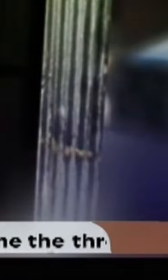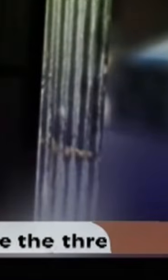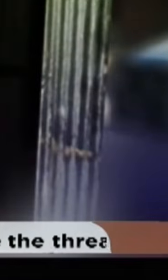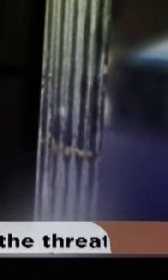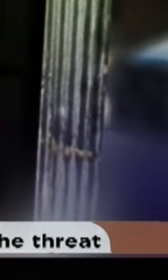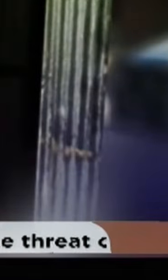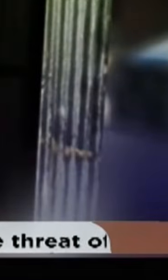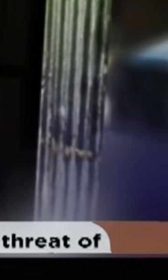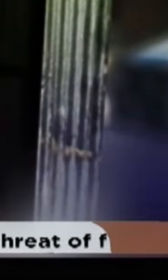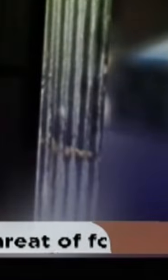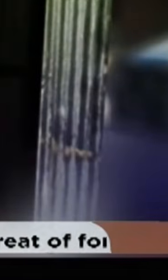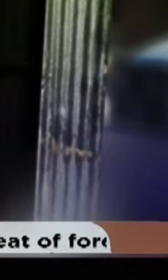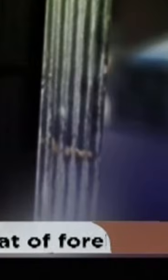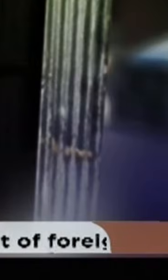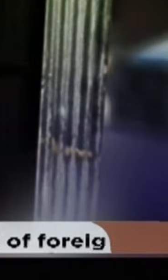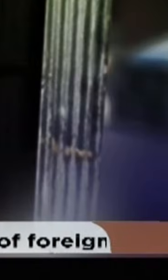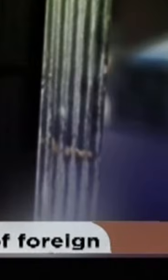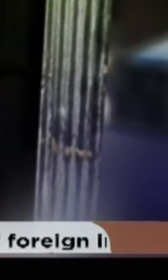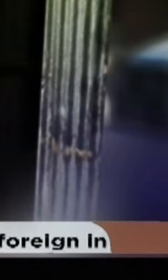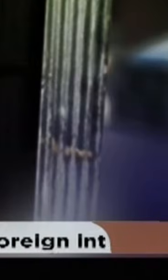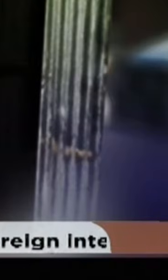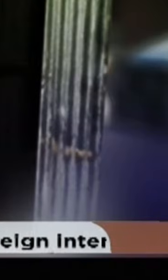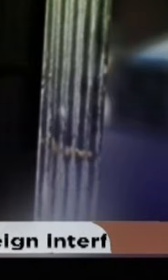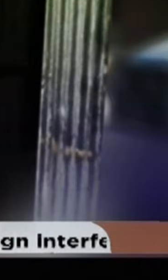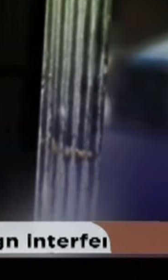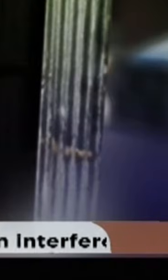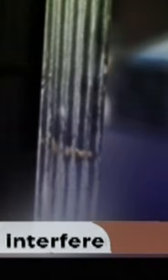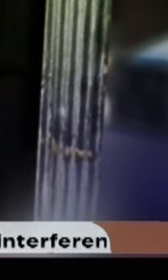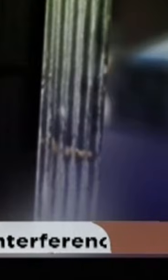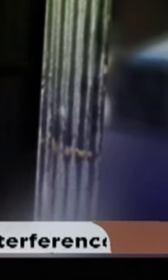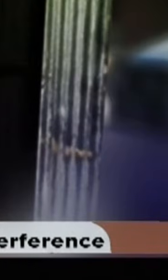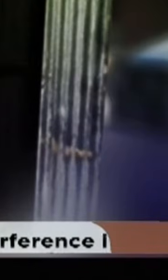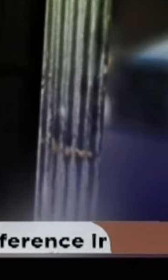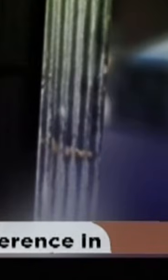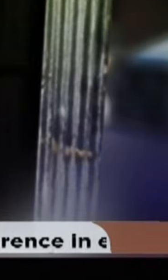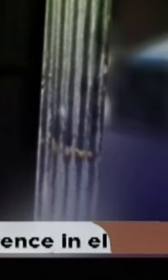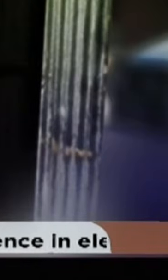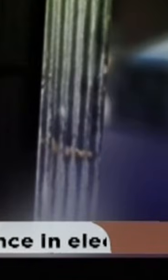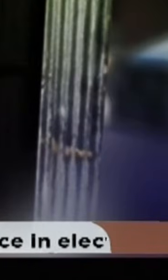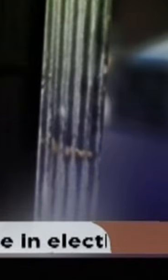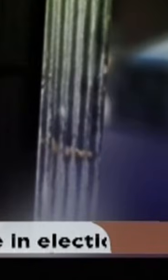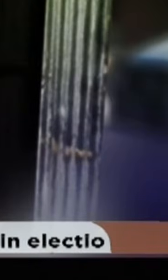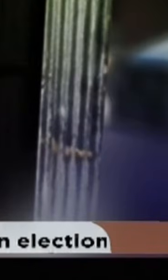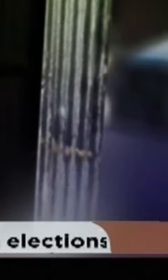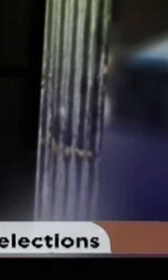Dawson. Mr. Dawson. Yeah, That's him. Dawson, and then there's a guy from Tsume called Anytime.